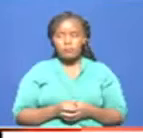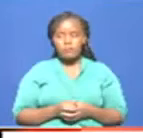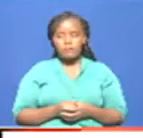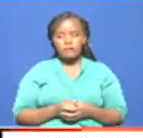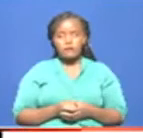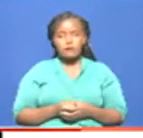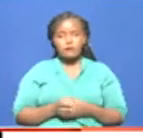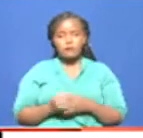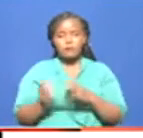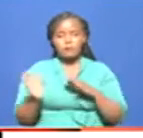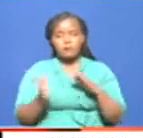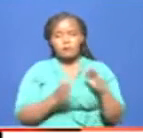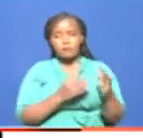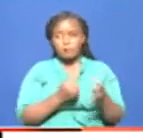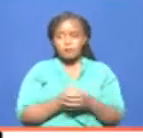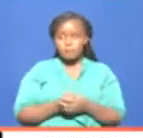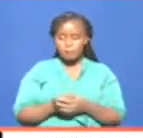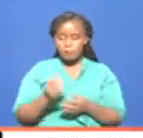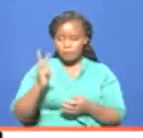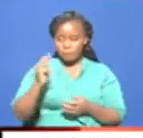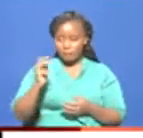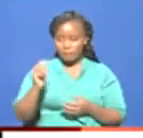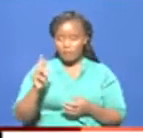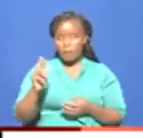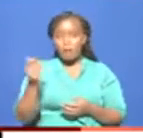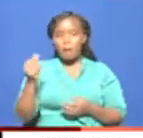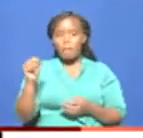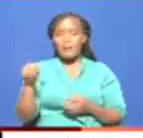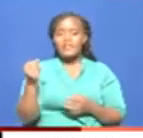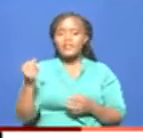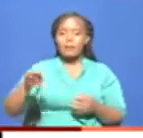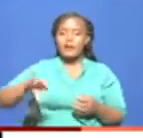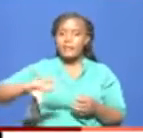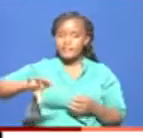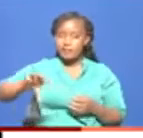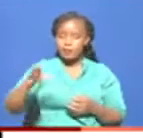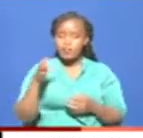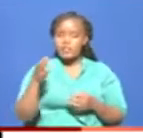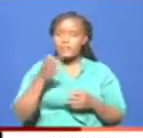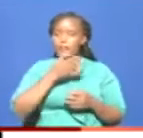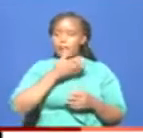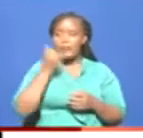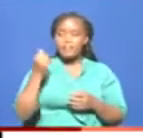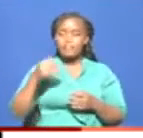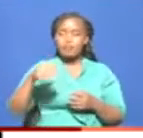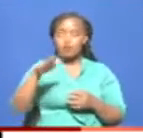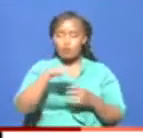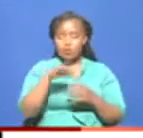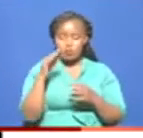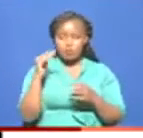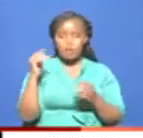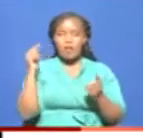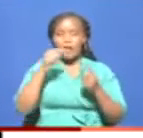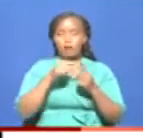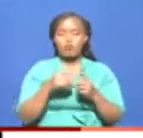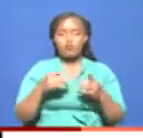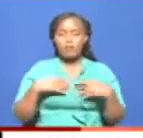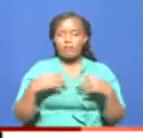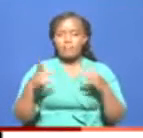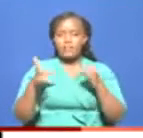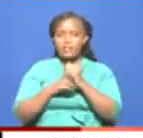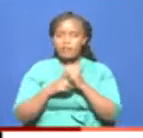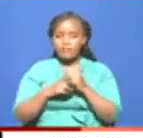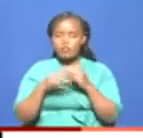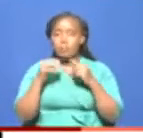Marsabit County has emerged as the most suitable location out of seven key contenders to host a